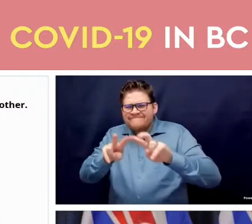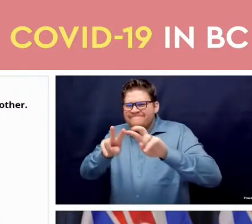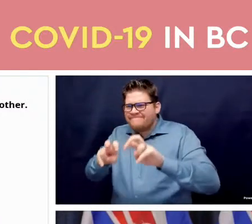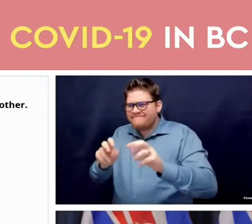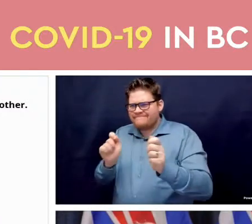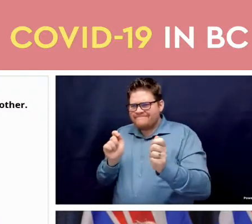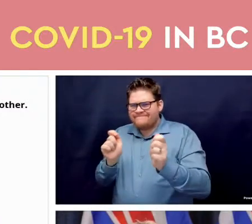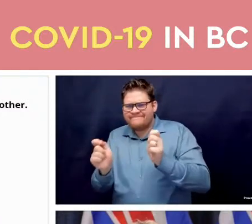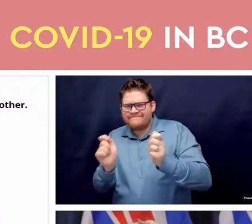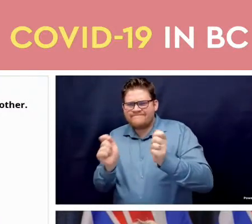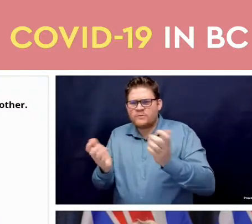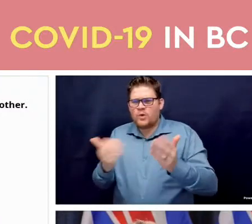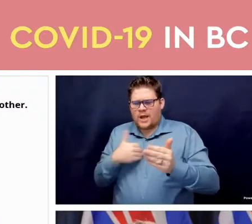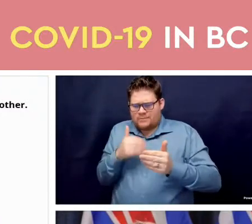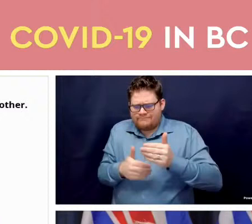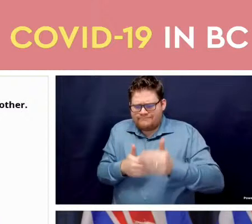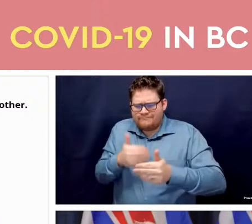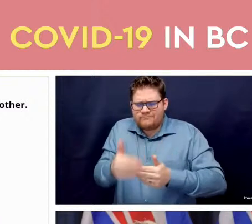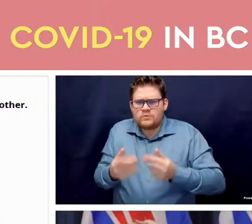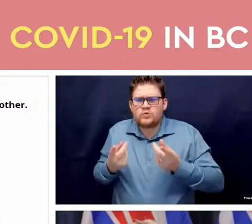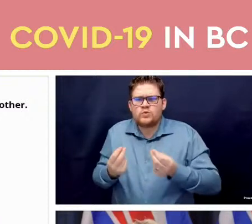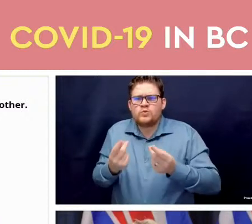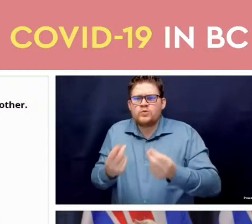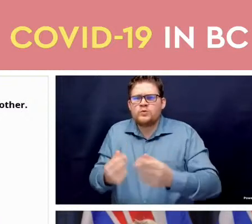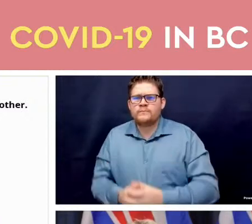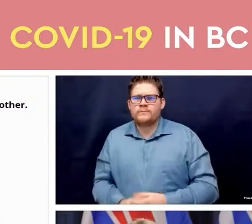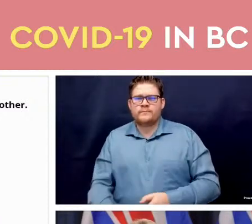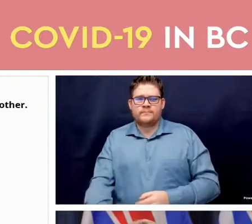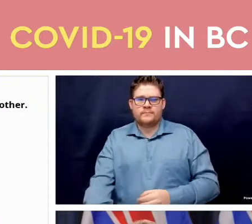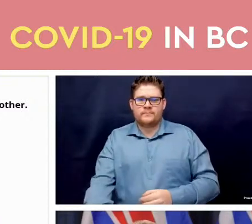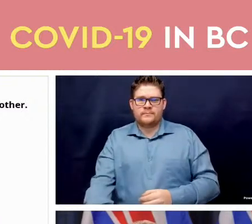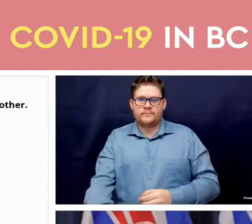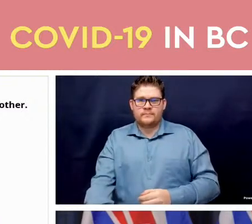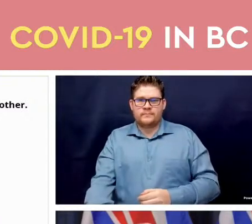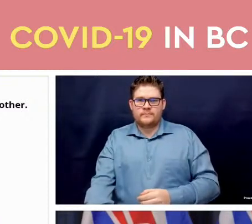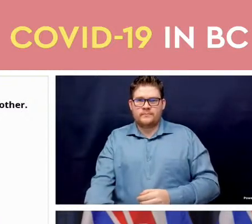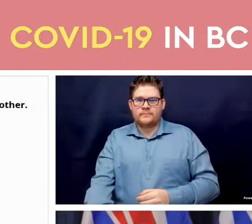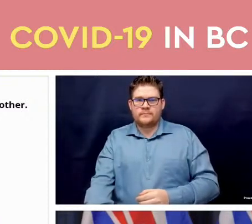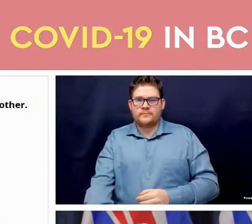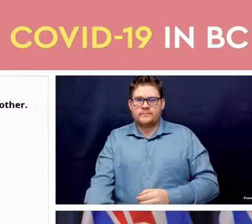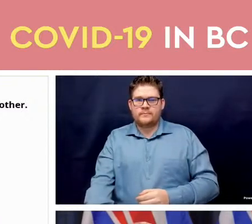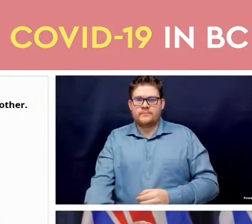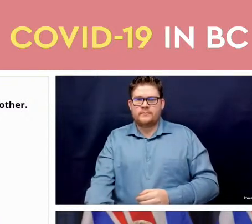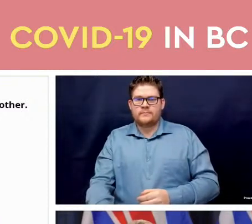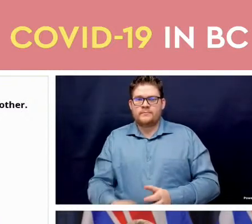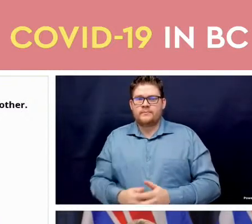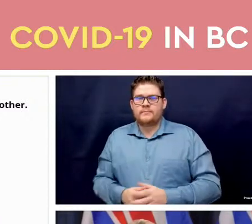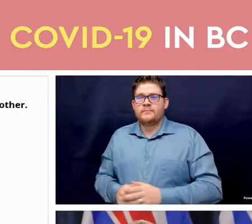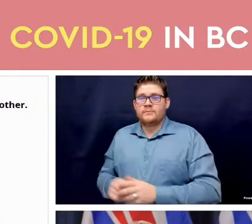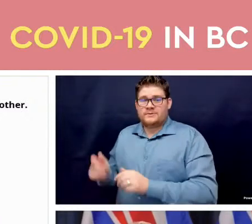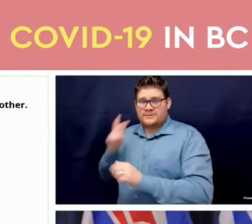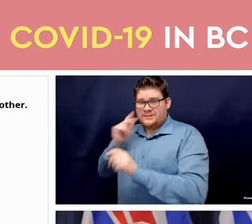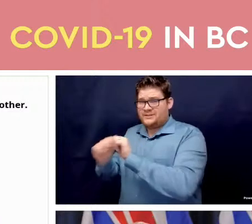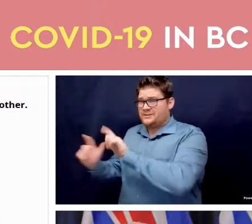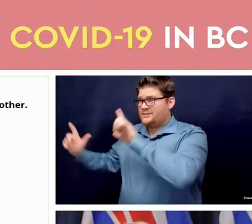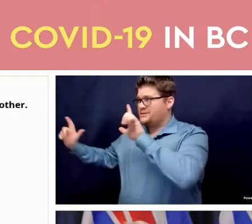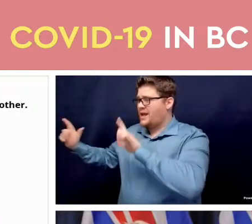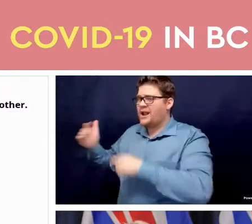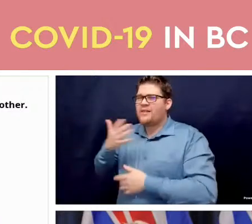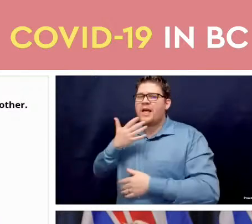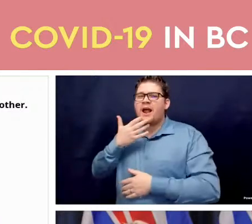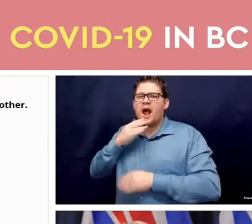genome sequencing pattern that we've seen across the province since the pandemic